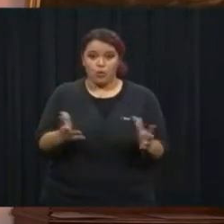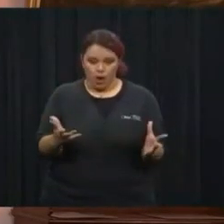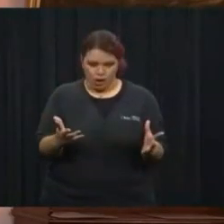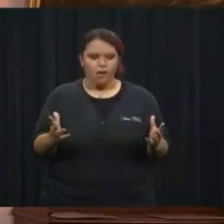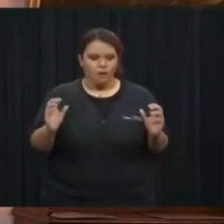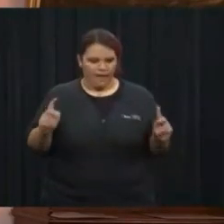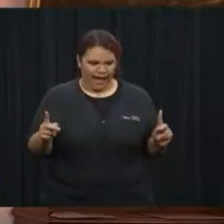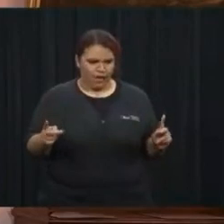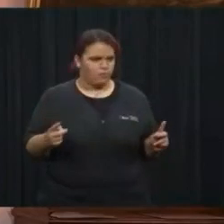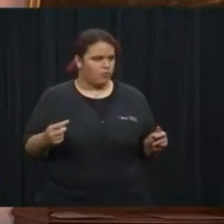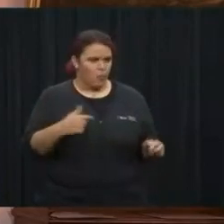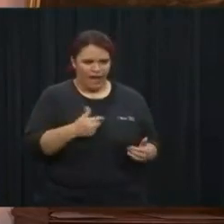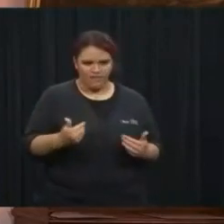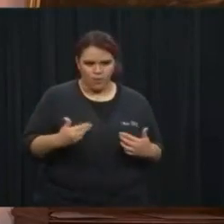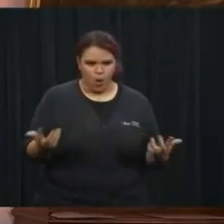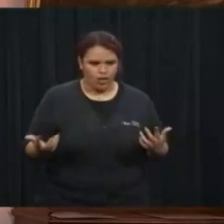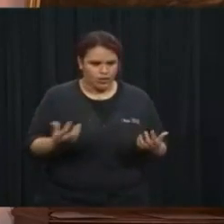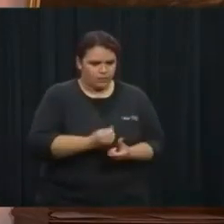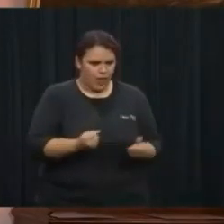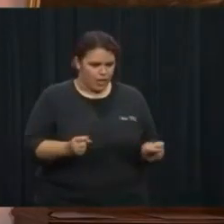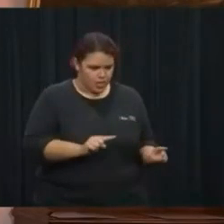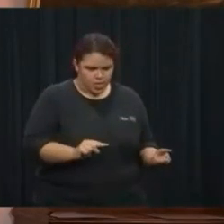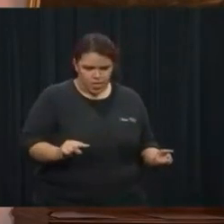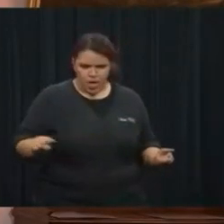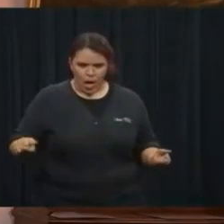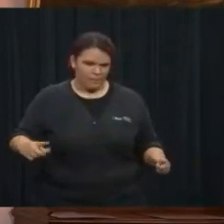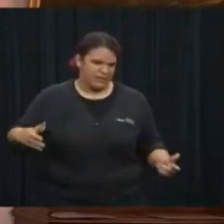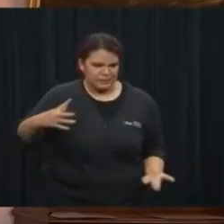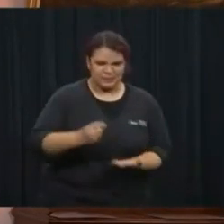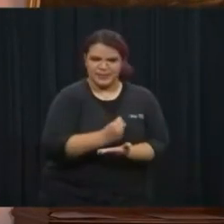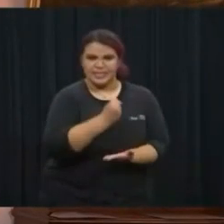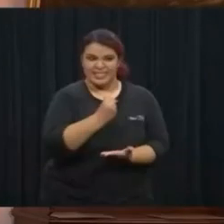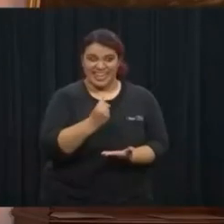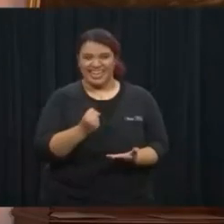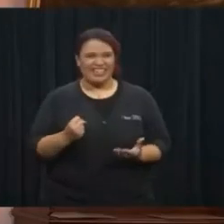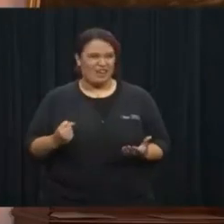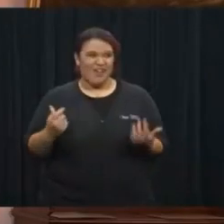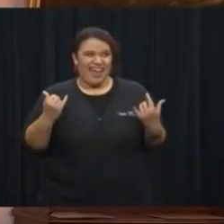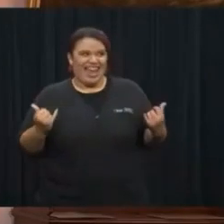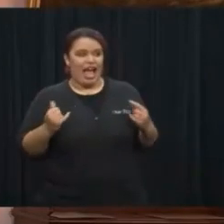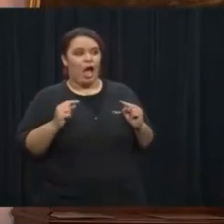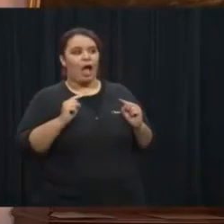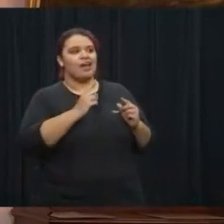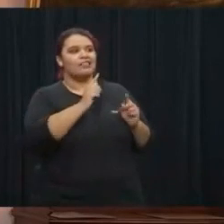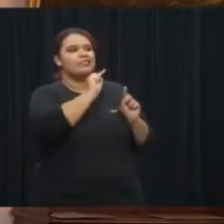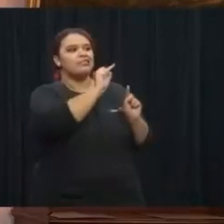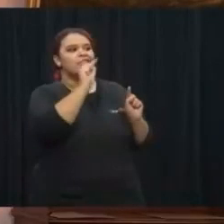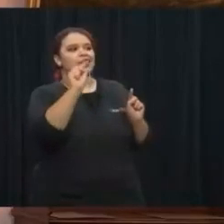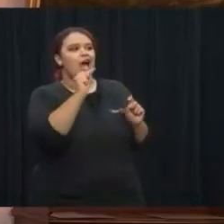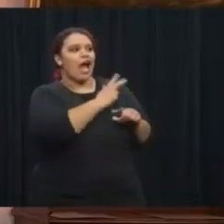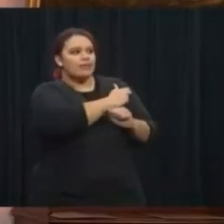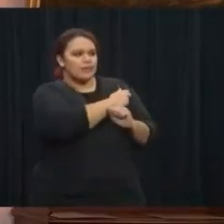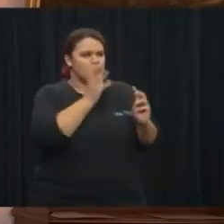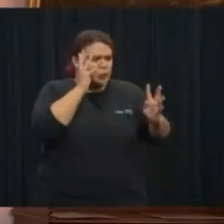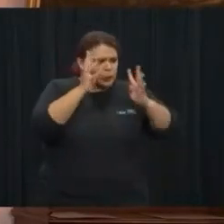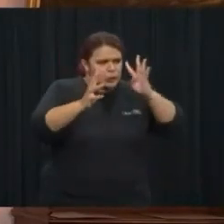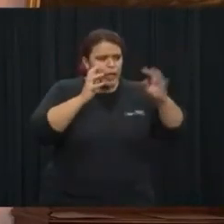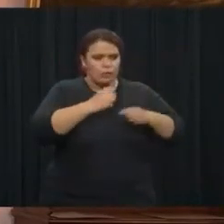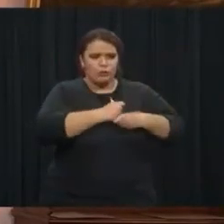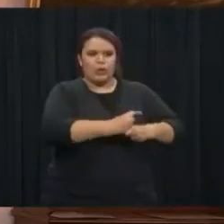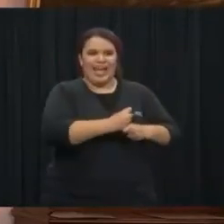hospital. It's not always it can be up to 2 weeks of not feeling well, but we will recover. We are